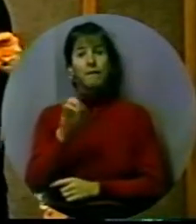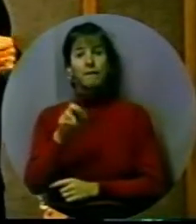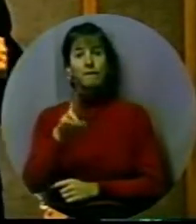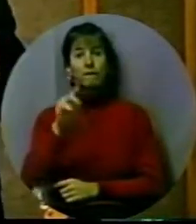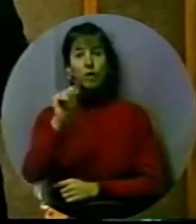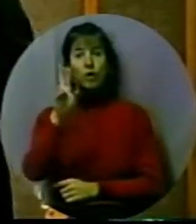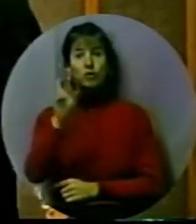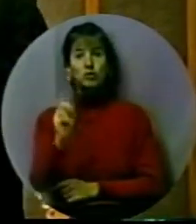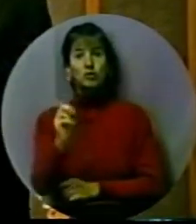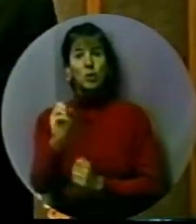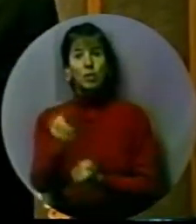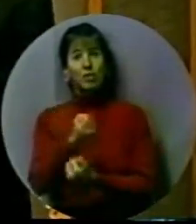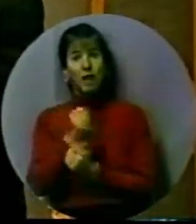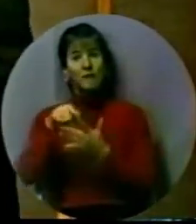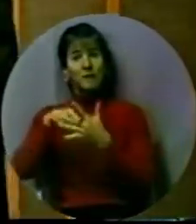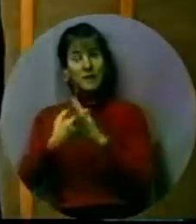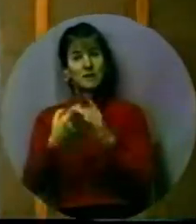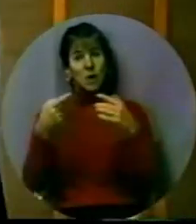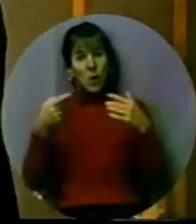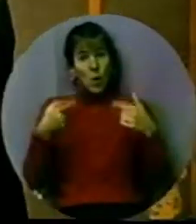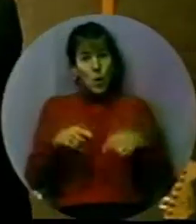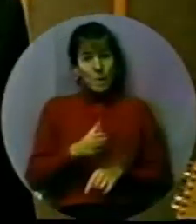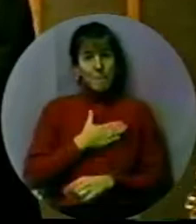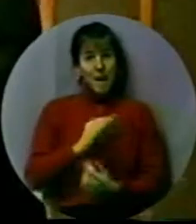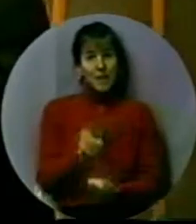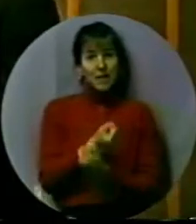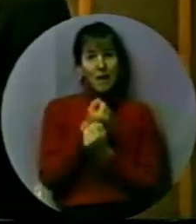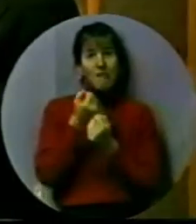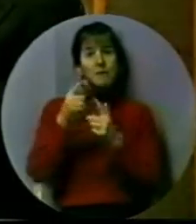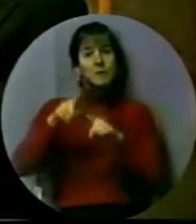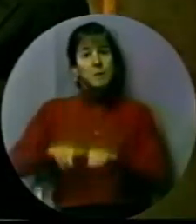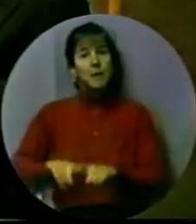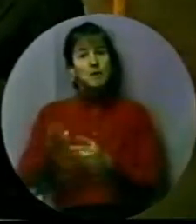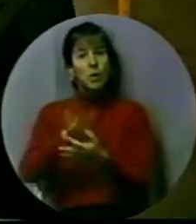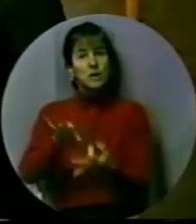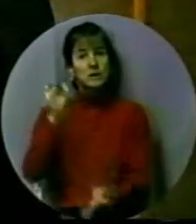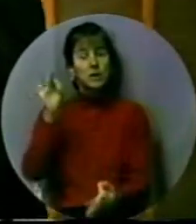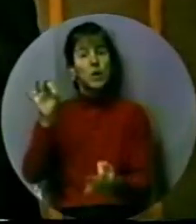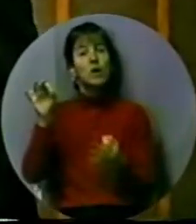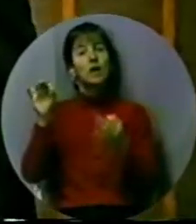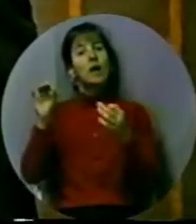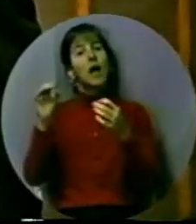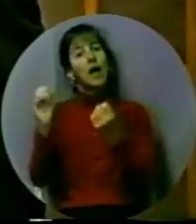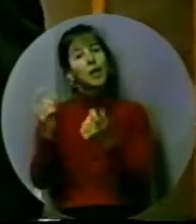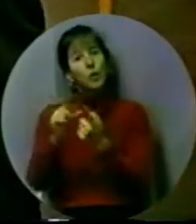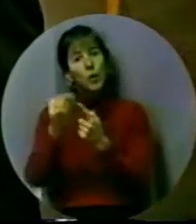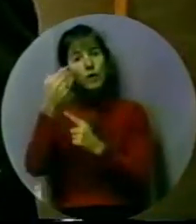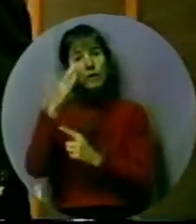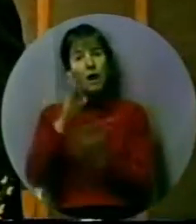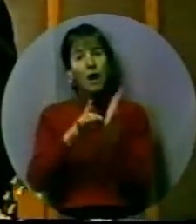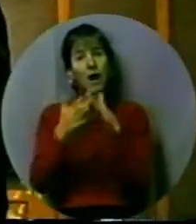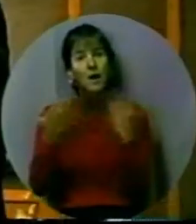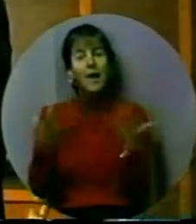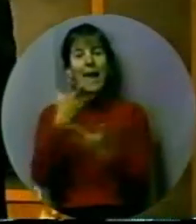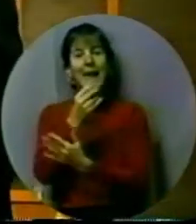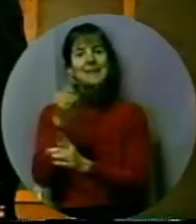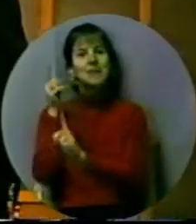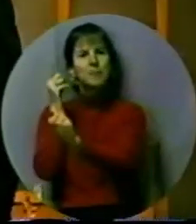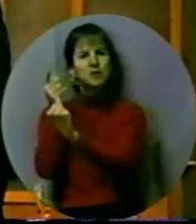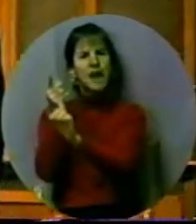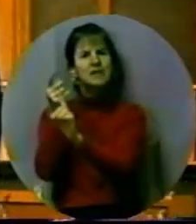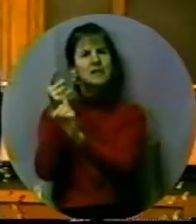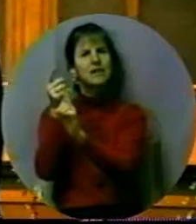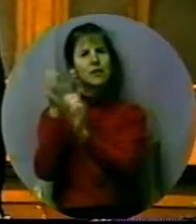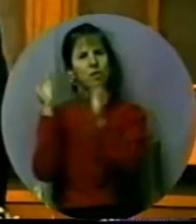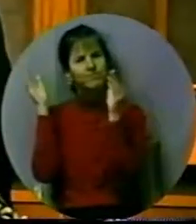begins. Once my love depends upon the Holy Spirit and the Word of God and its objective love, then